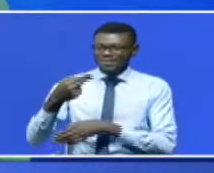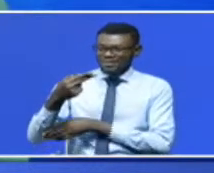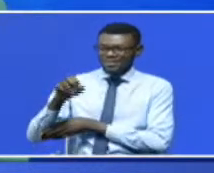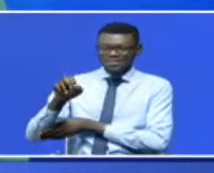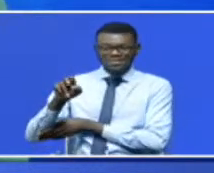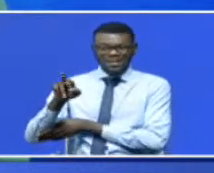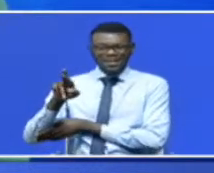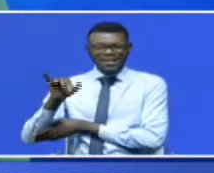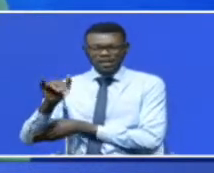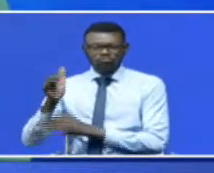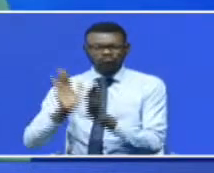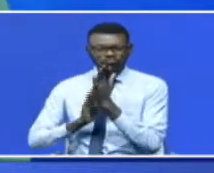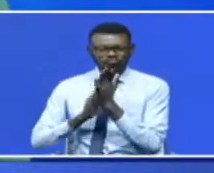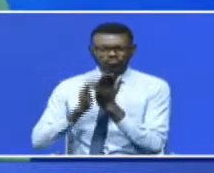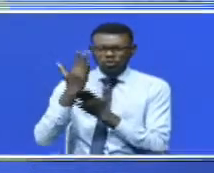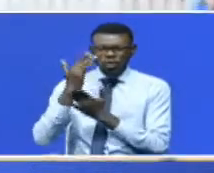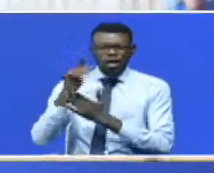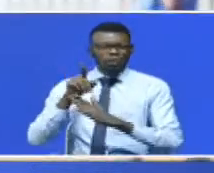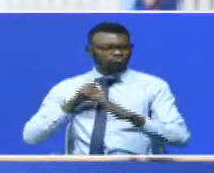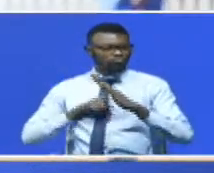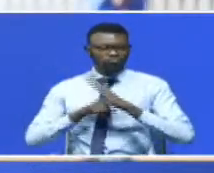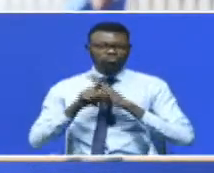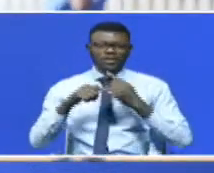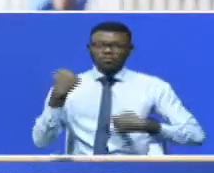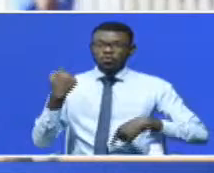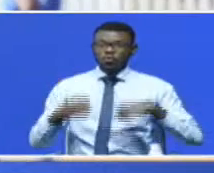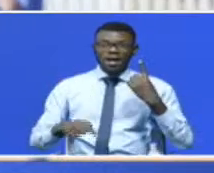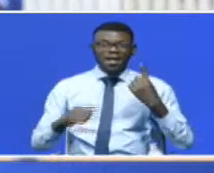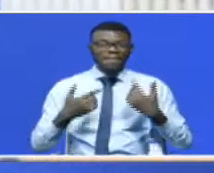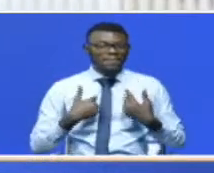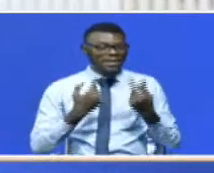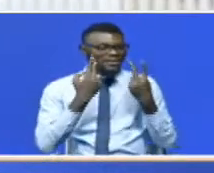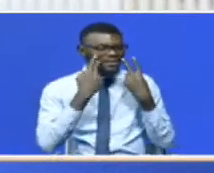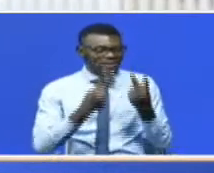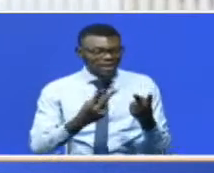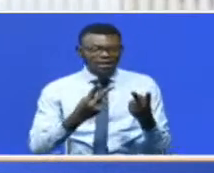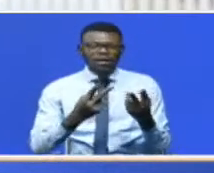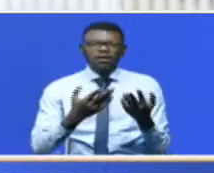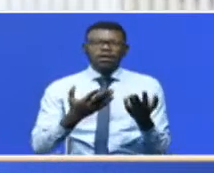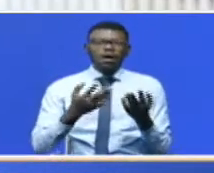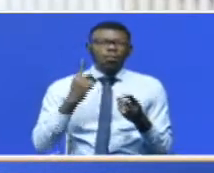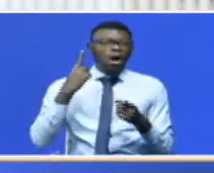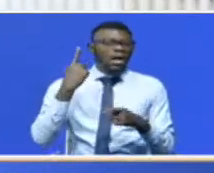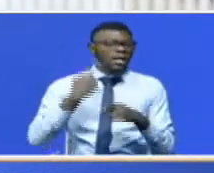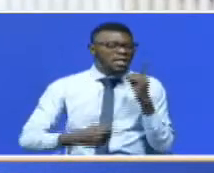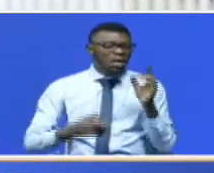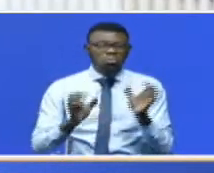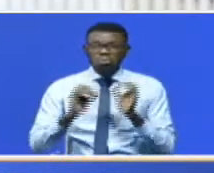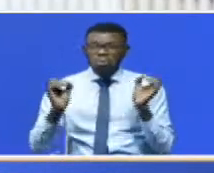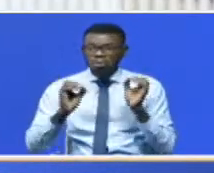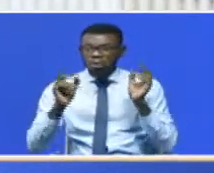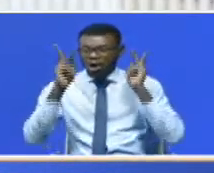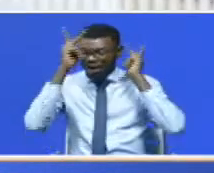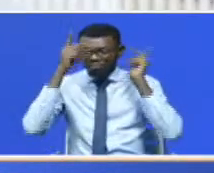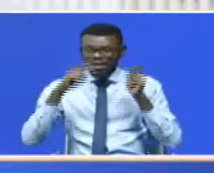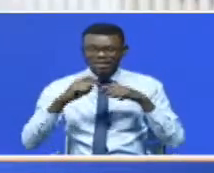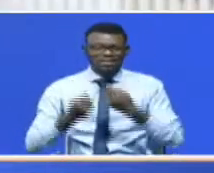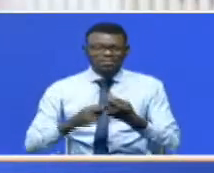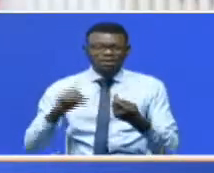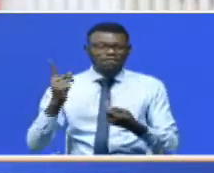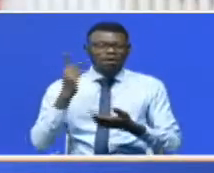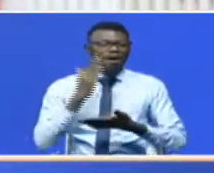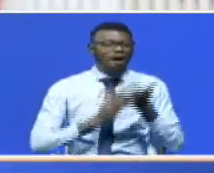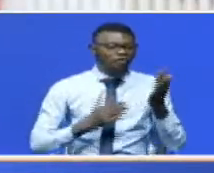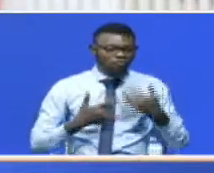who netted the winning goal. You know, I have not seen Homeboy after 1 year. So after seeing the first half, then I came with